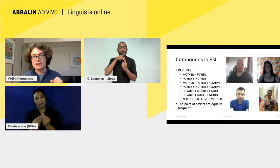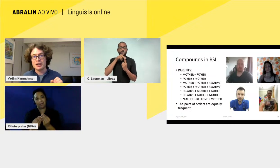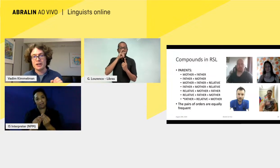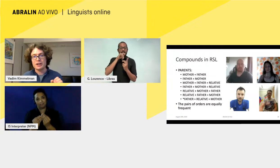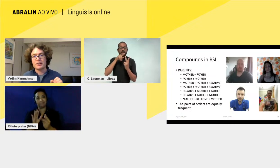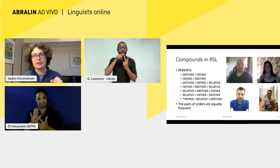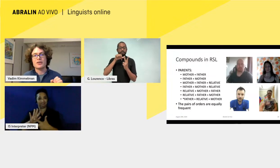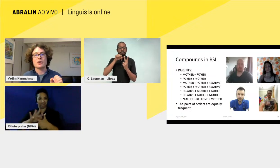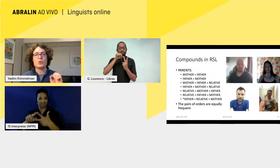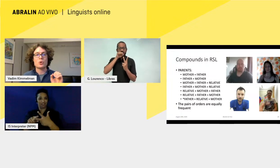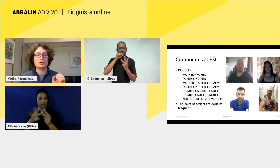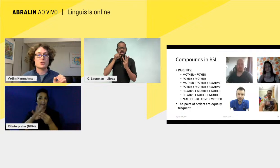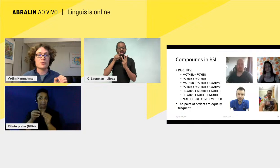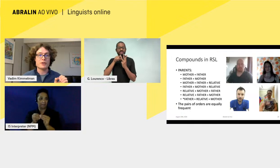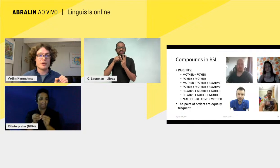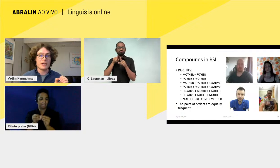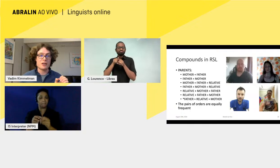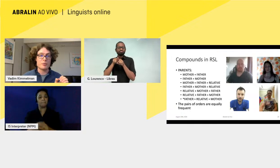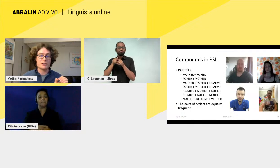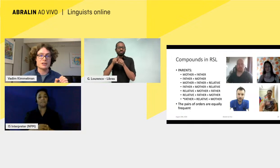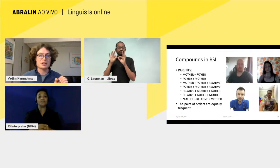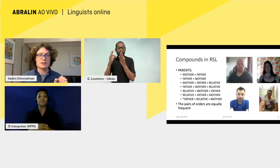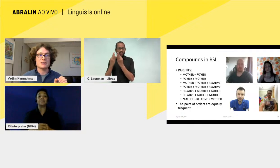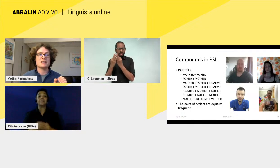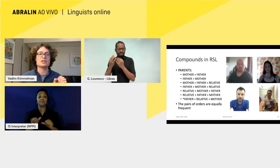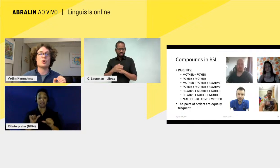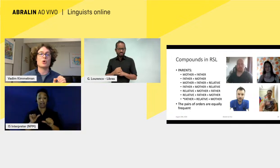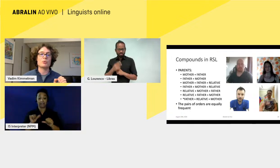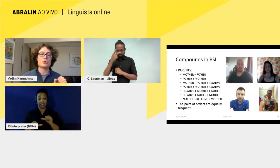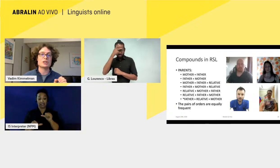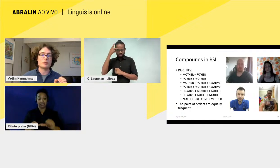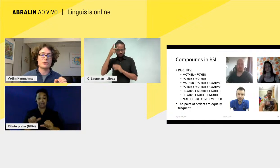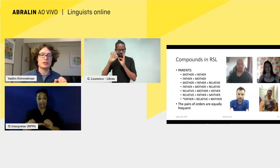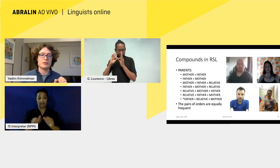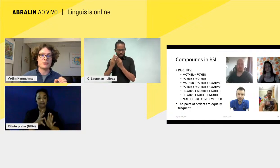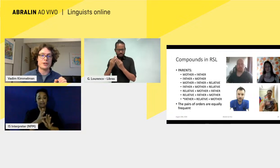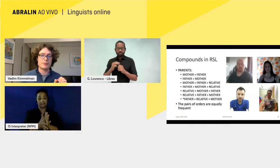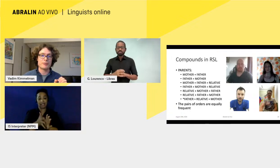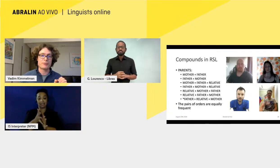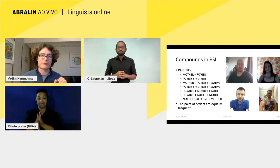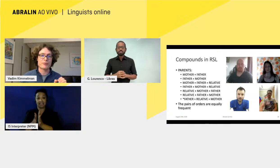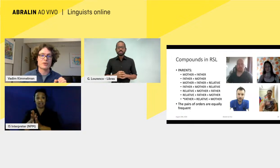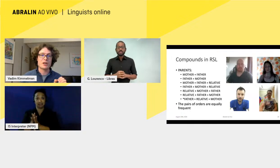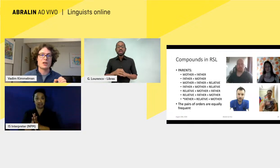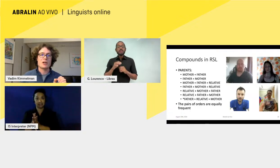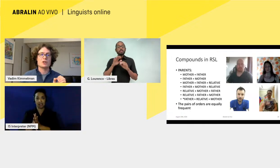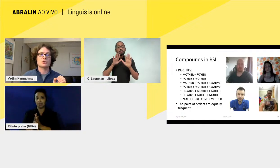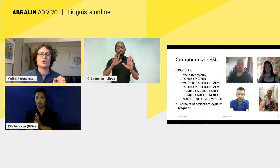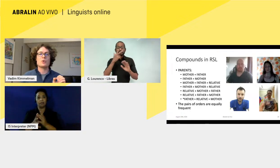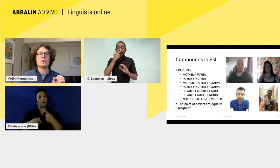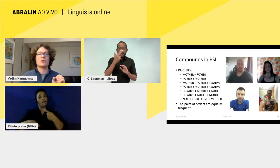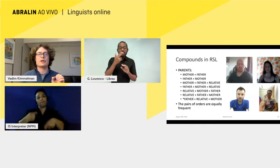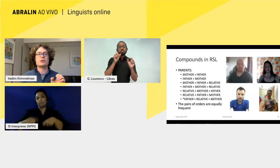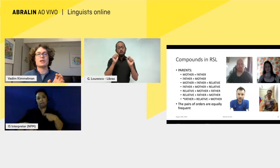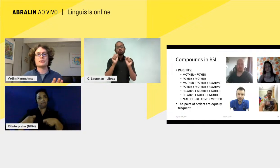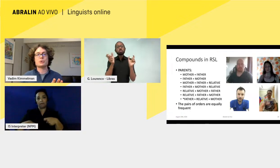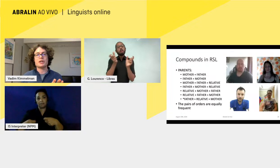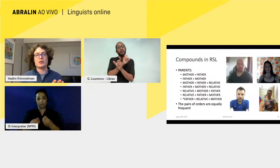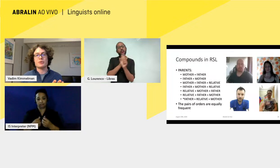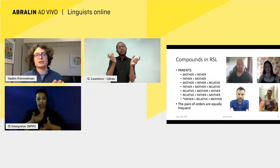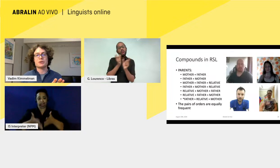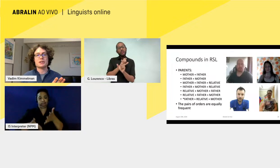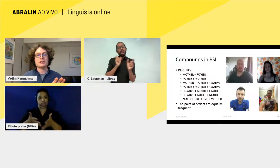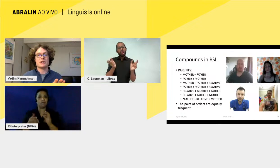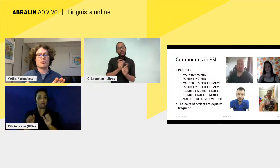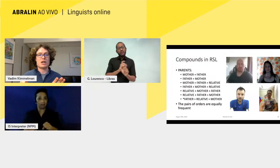And interestingly, the order of the elements is almost completely free. So when you have